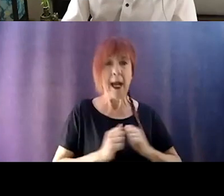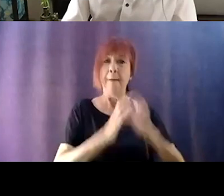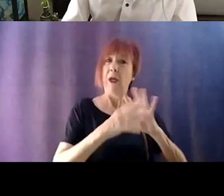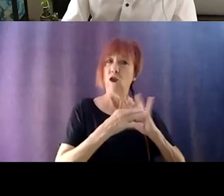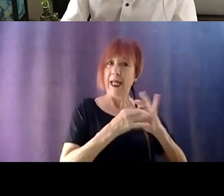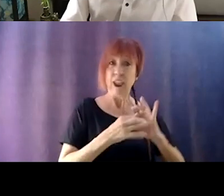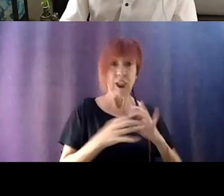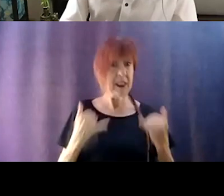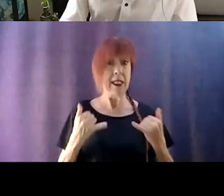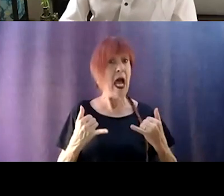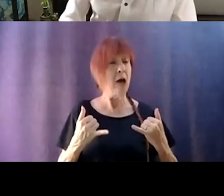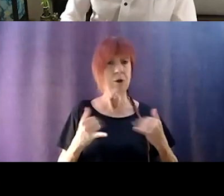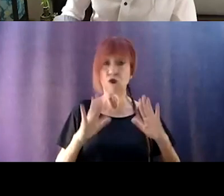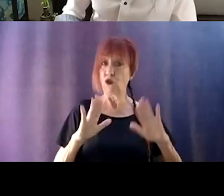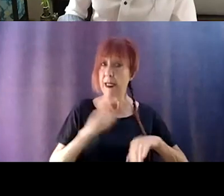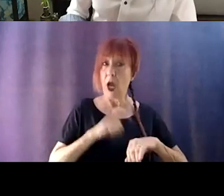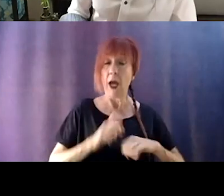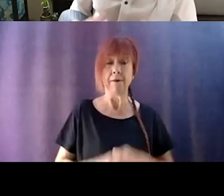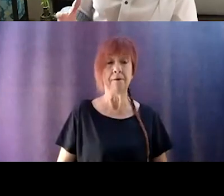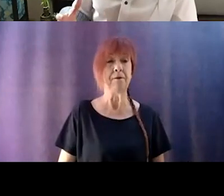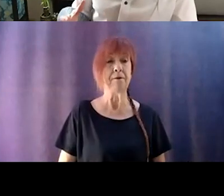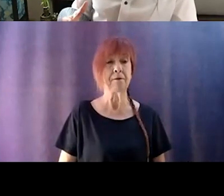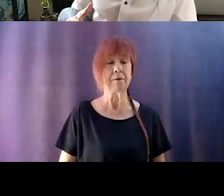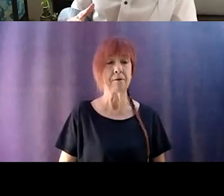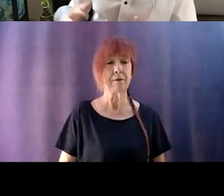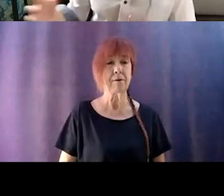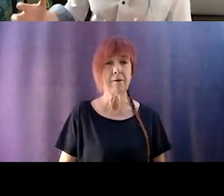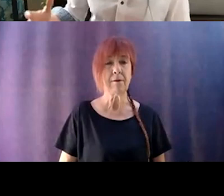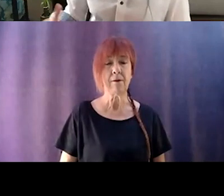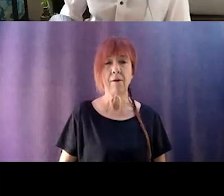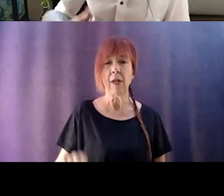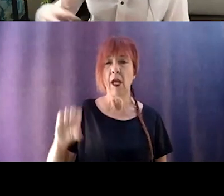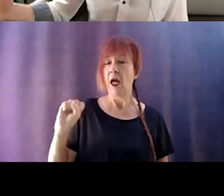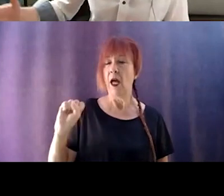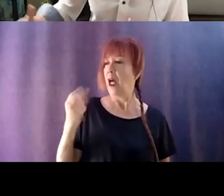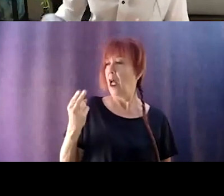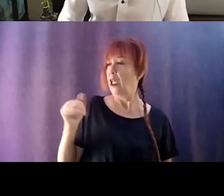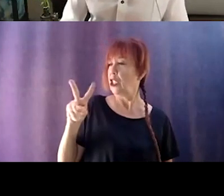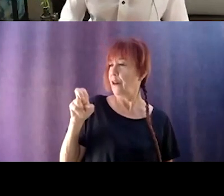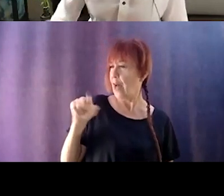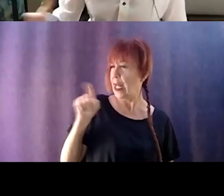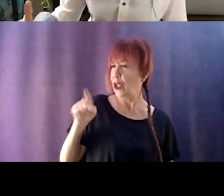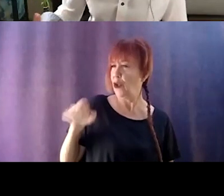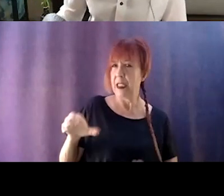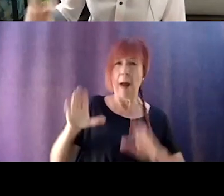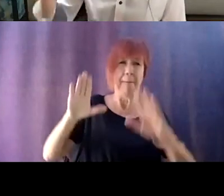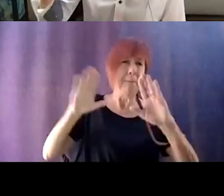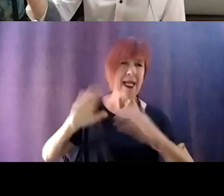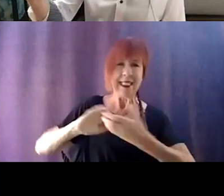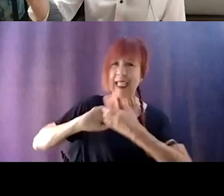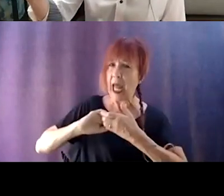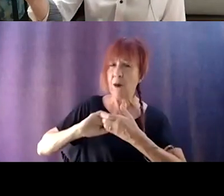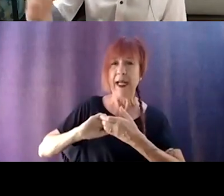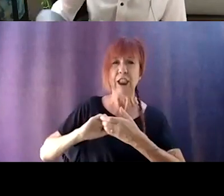time to do it. Shivani, you've done some amazing collaborations, both with brands, with celebrities. How do you